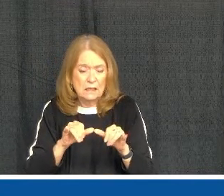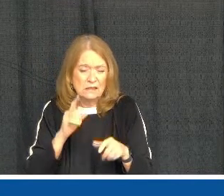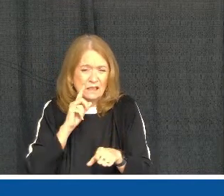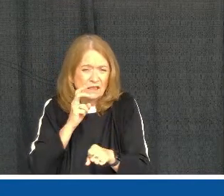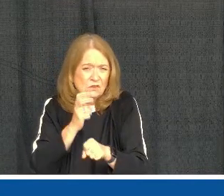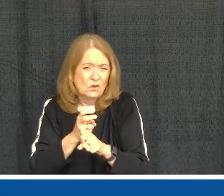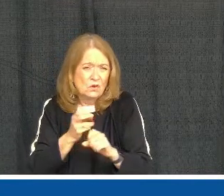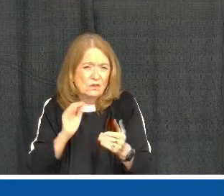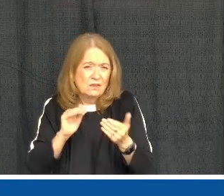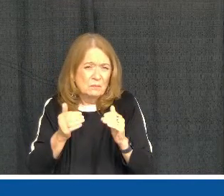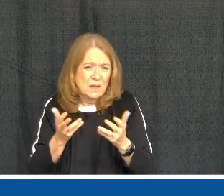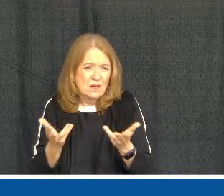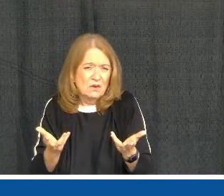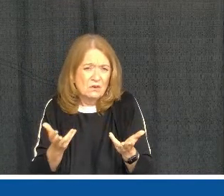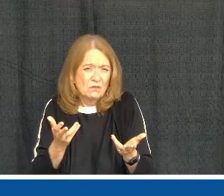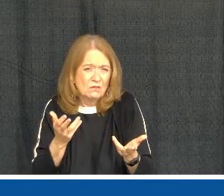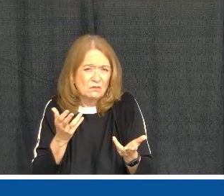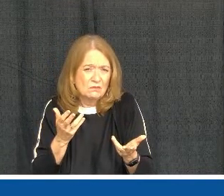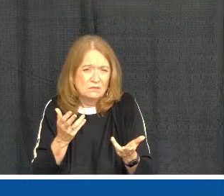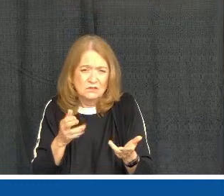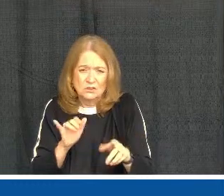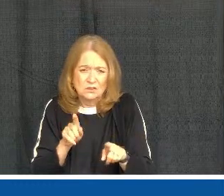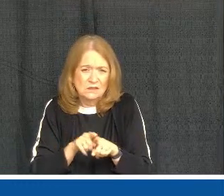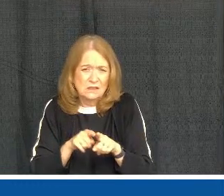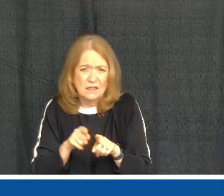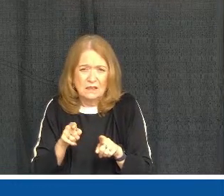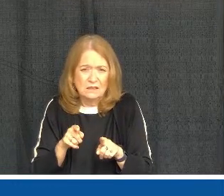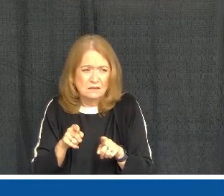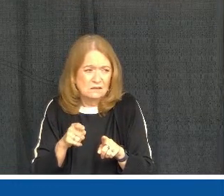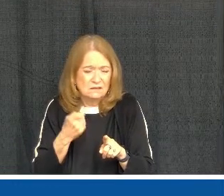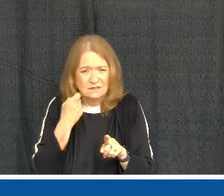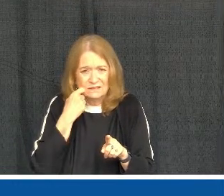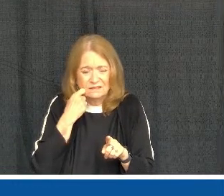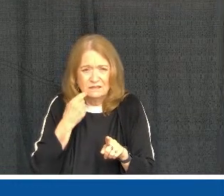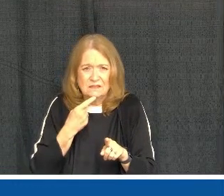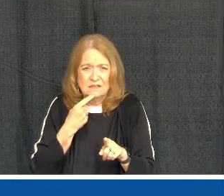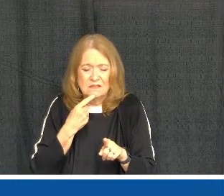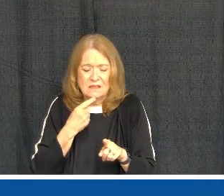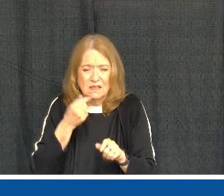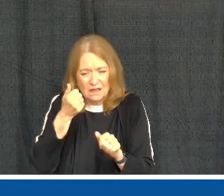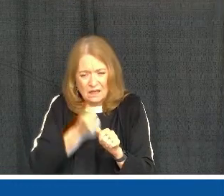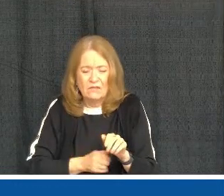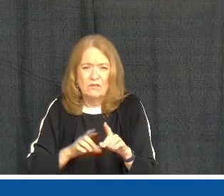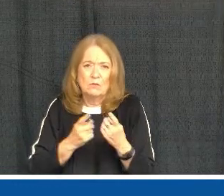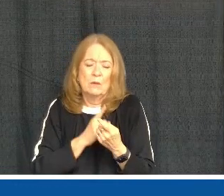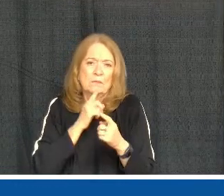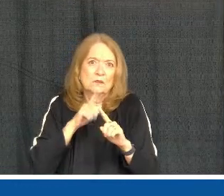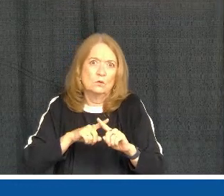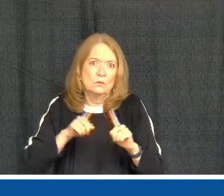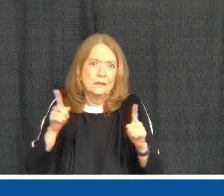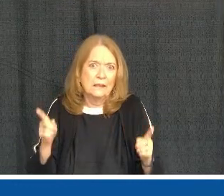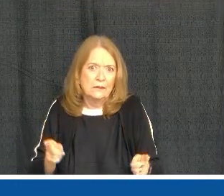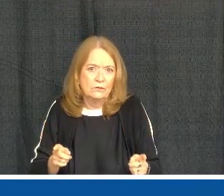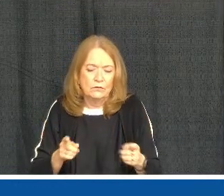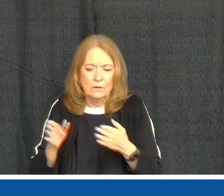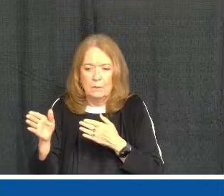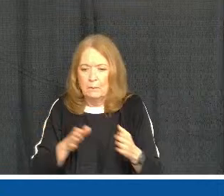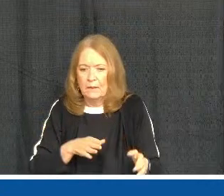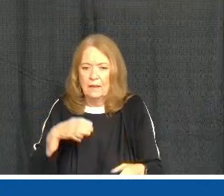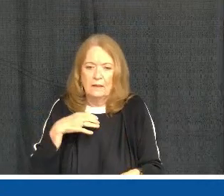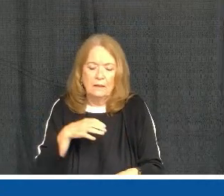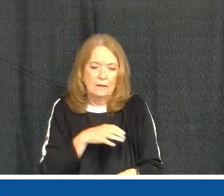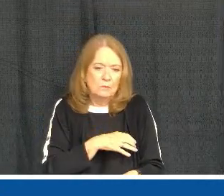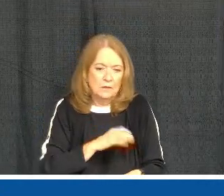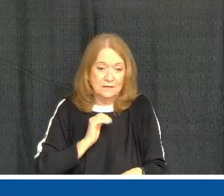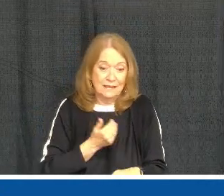make the comparison. To echo what he said, every department is so different. You know, the planning commission